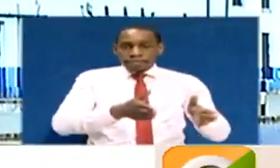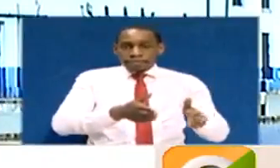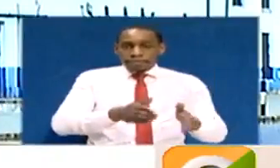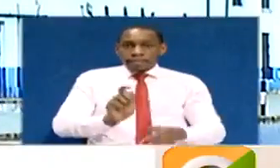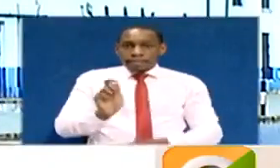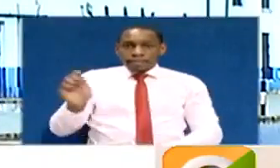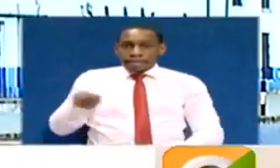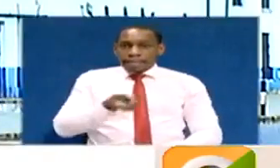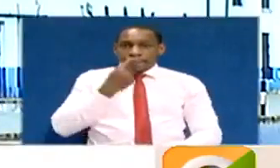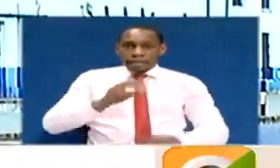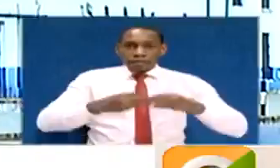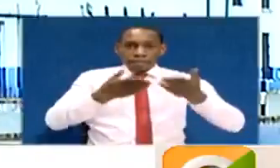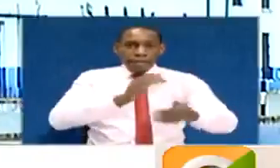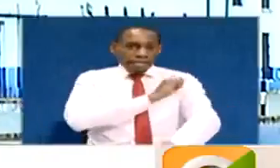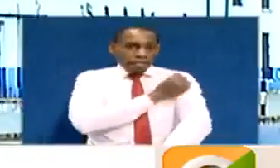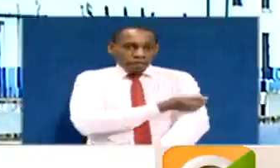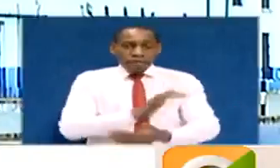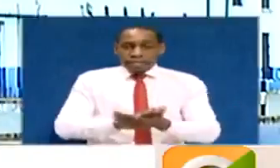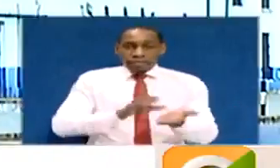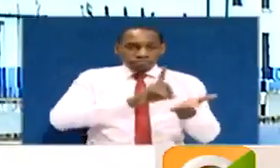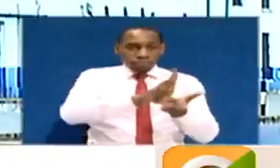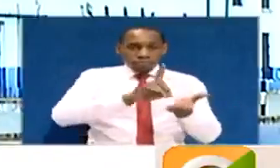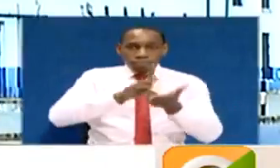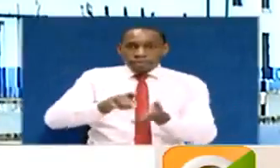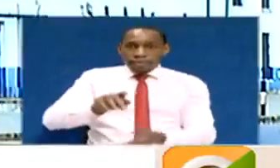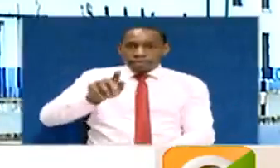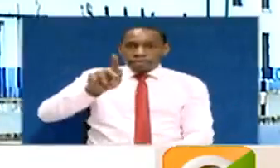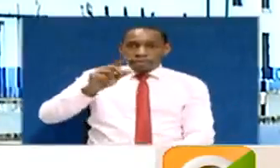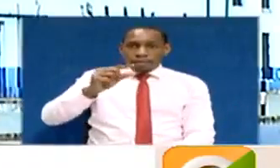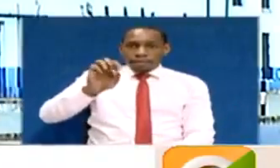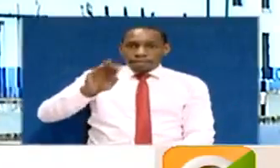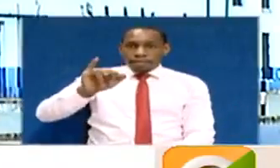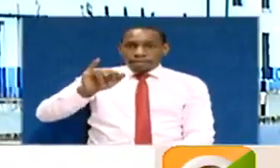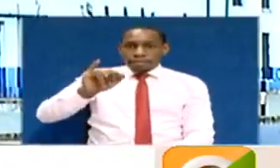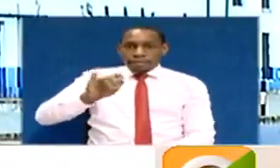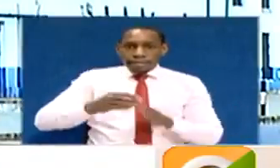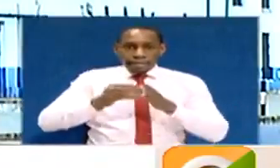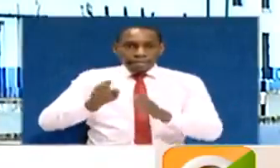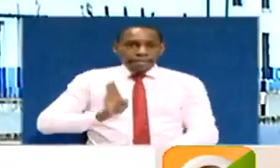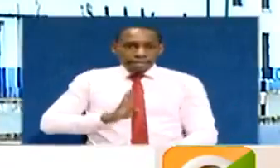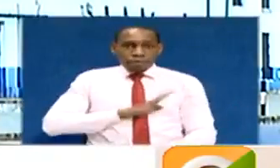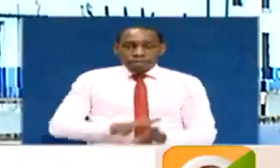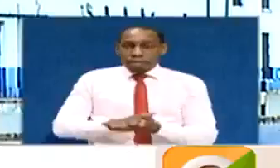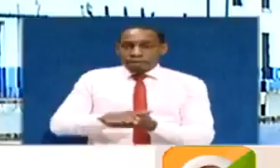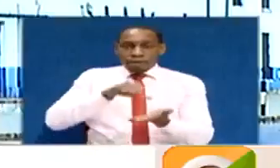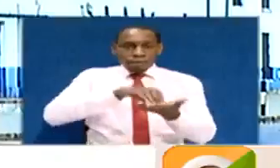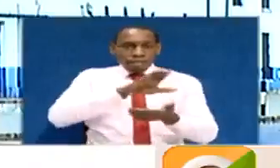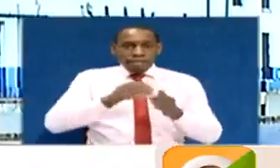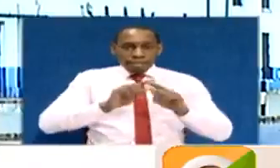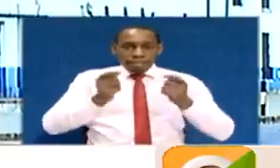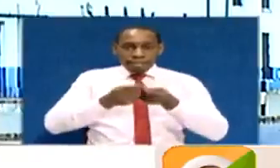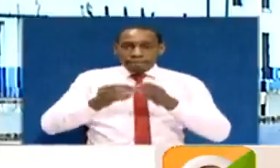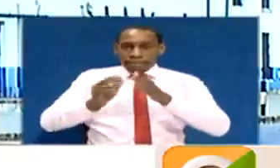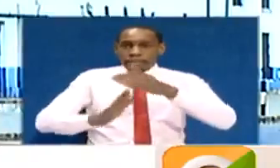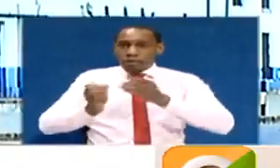Kenya Medical Supplies Authority, kicking out Kembi Gitura, who led the board. In their place, a team led by